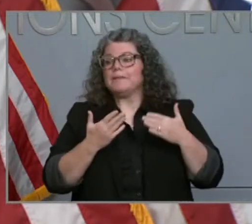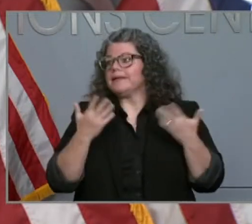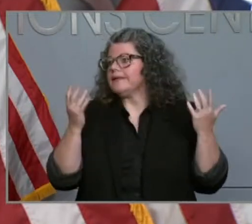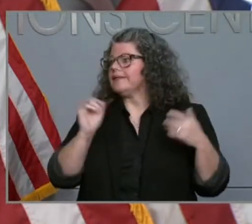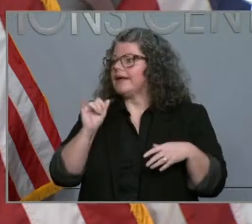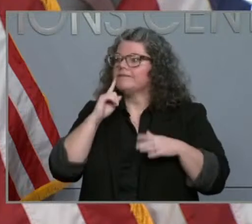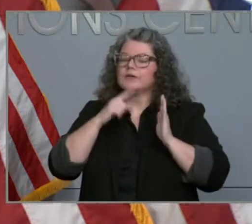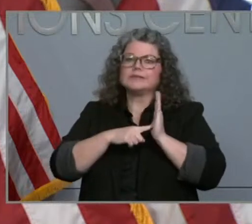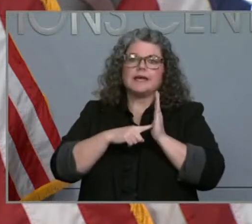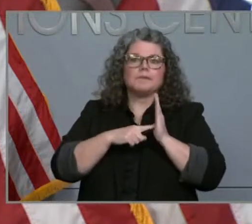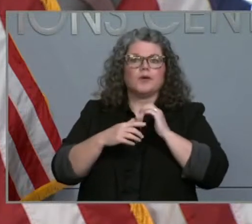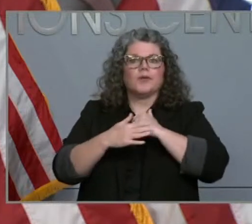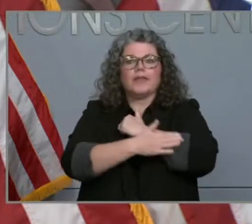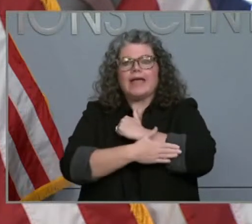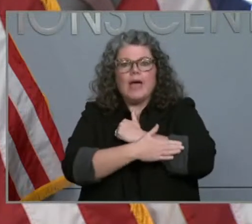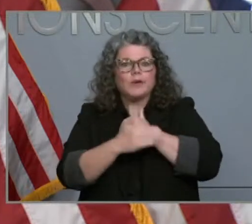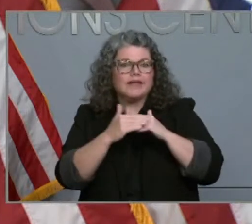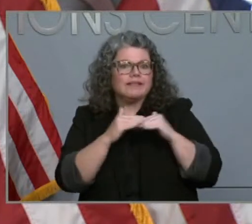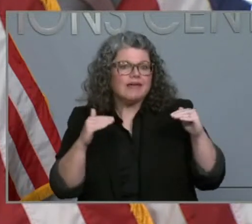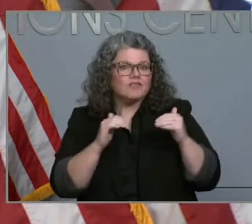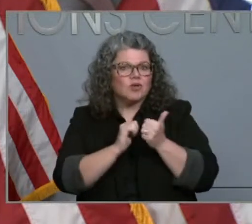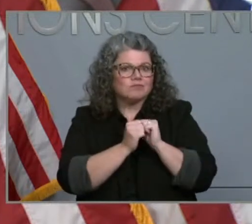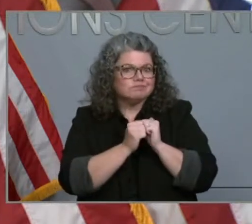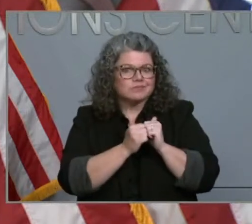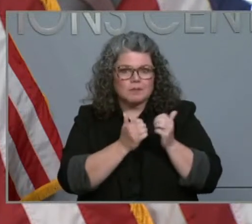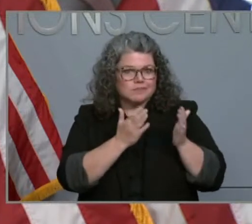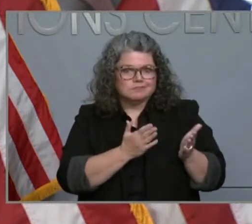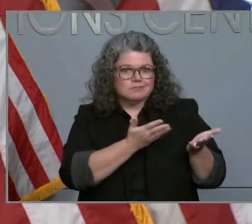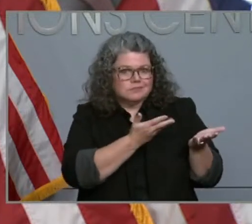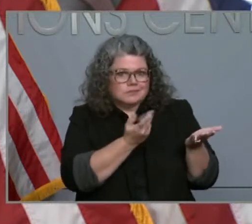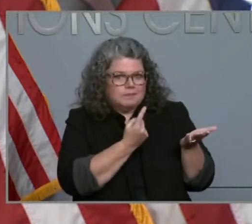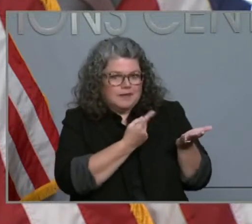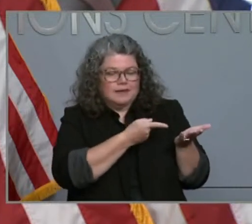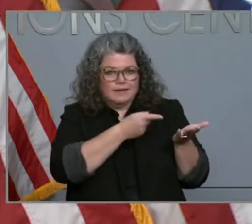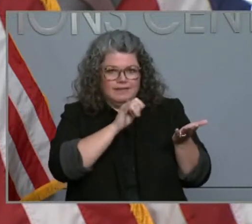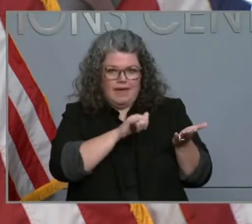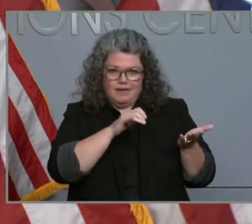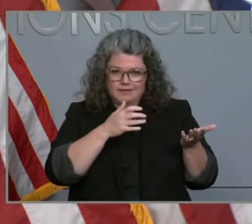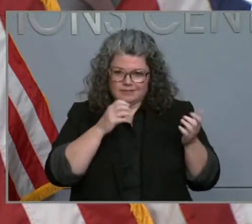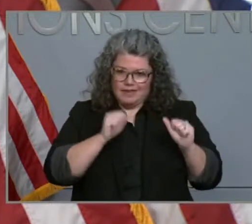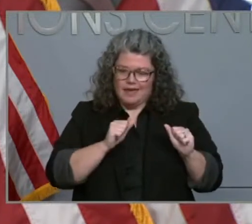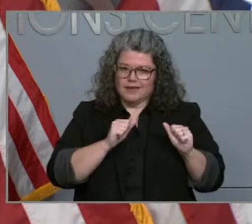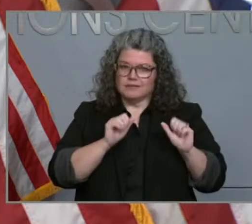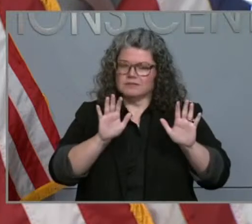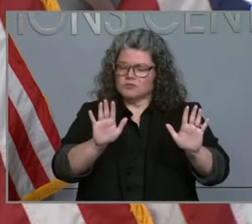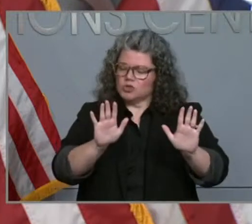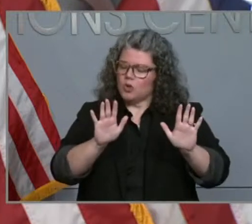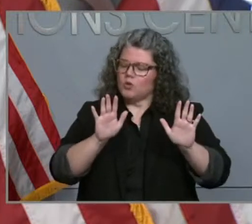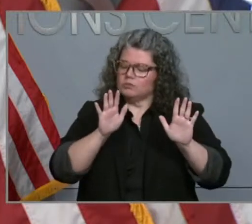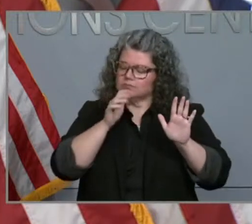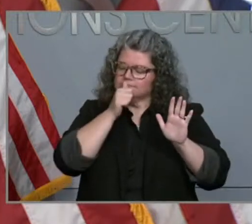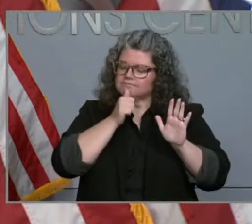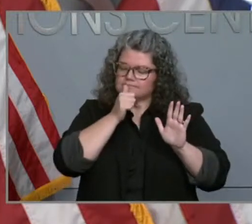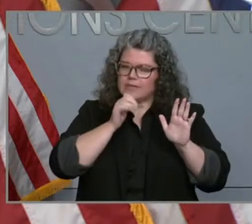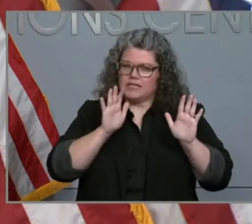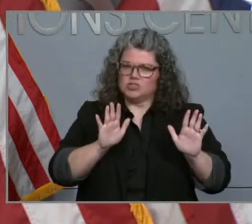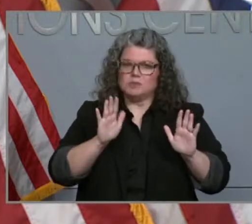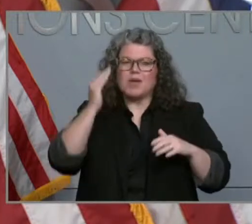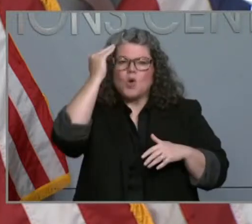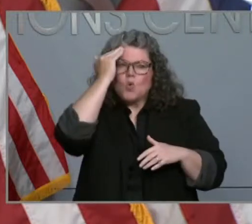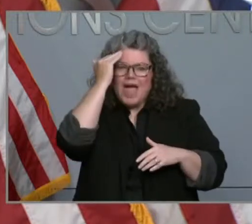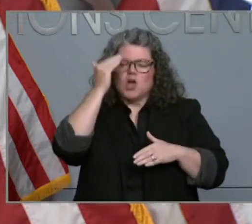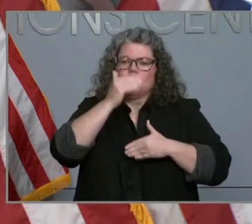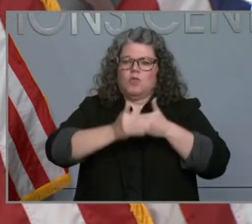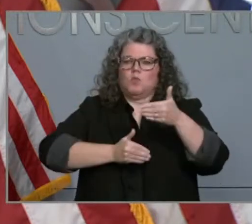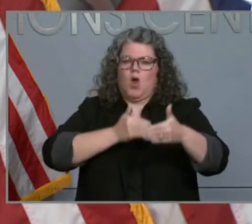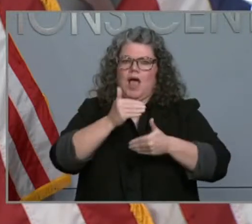that nature. And so what I would really encourage the public to do is to be aware of what the processes are.